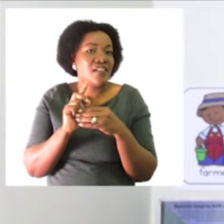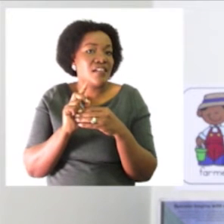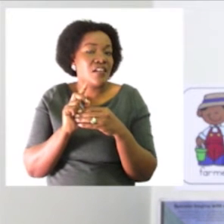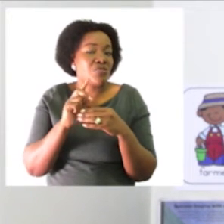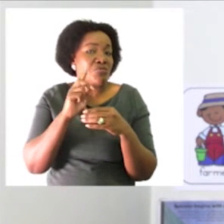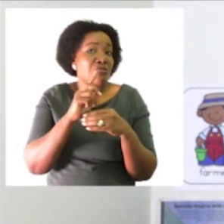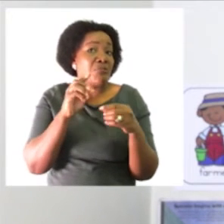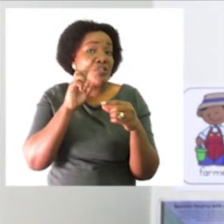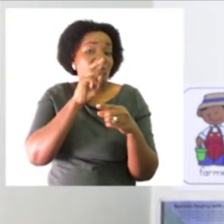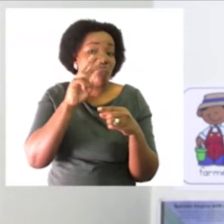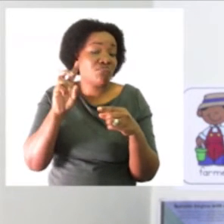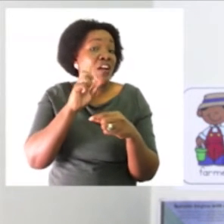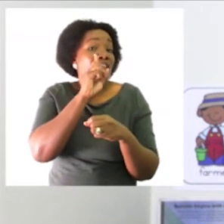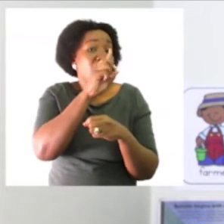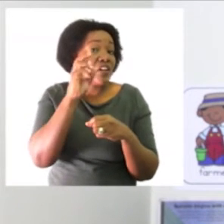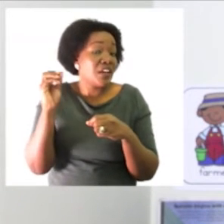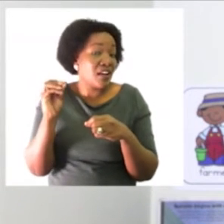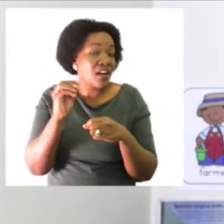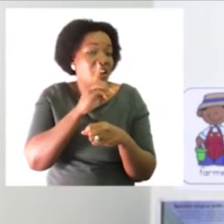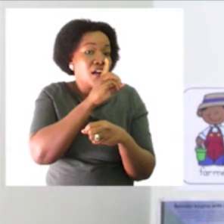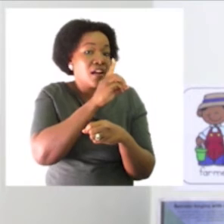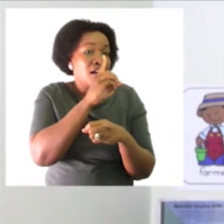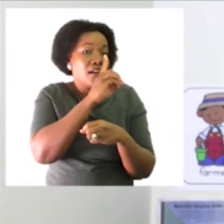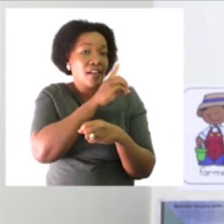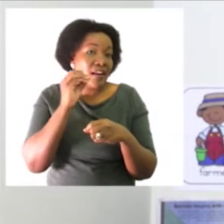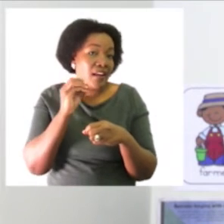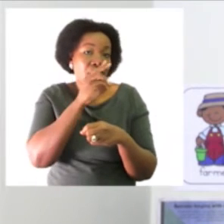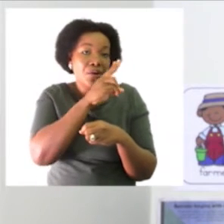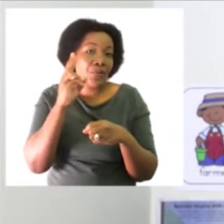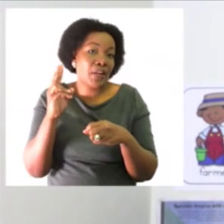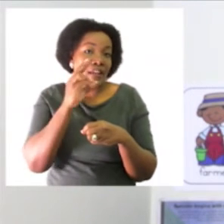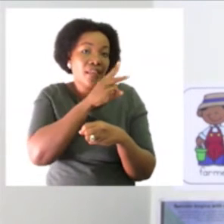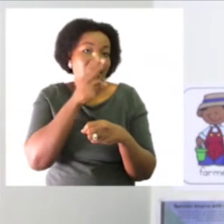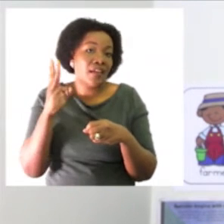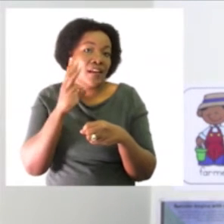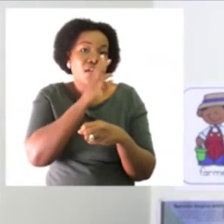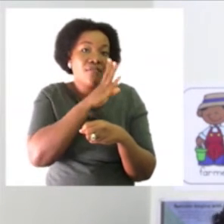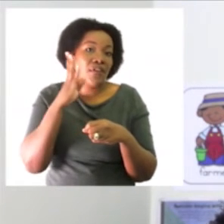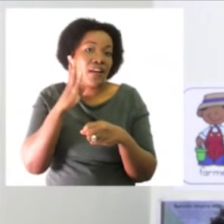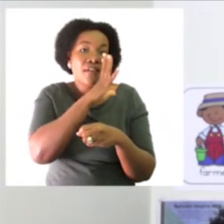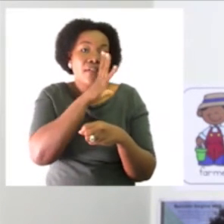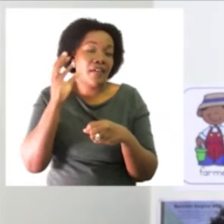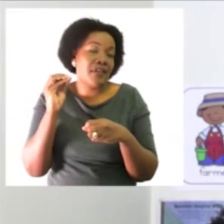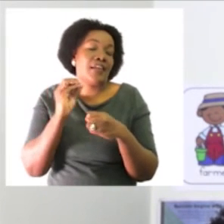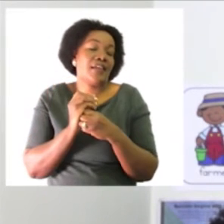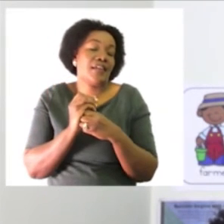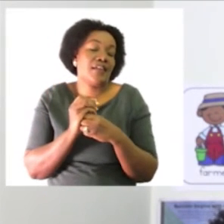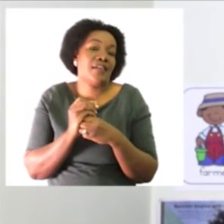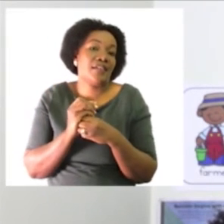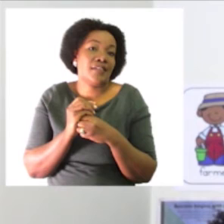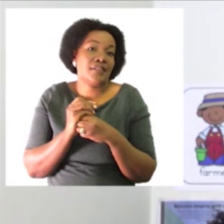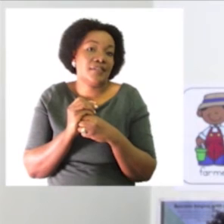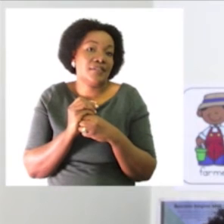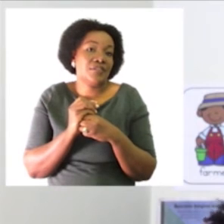5 times. 10, 20, 30, 40, 50, which is going to be a 50,